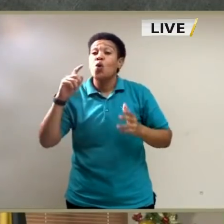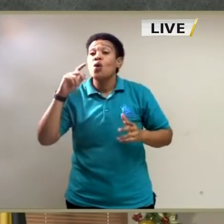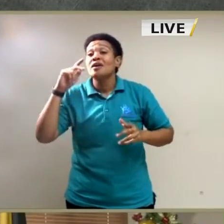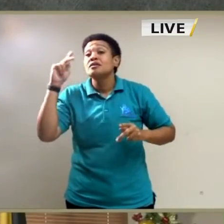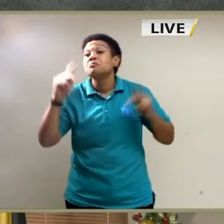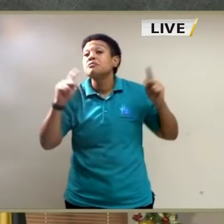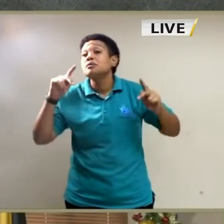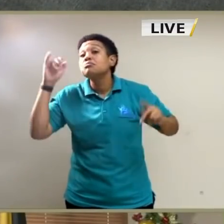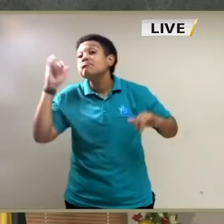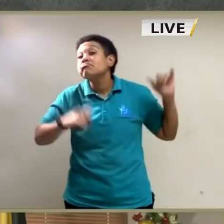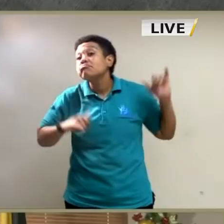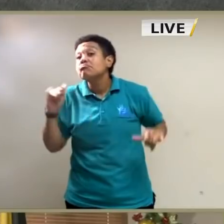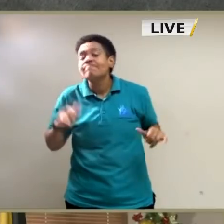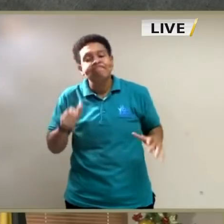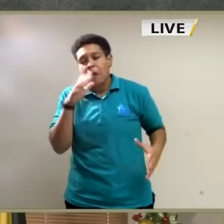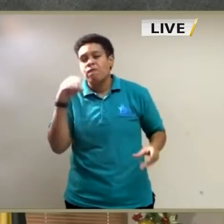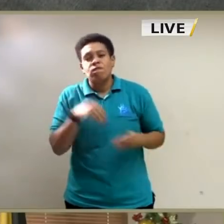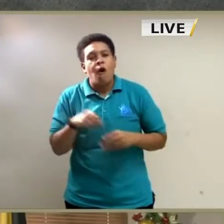map.